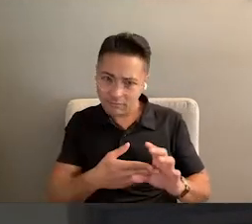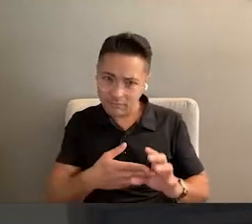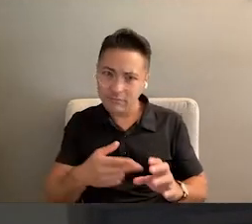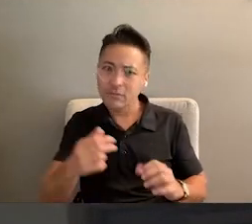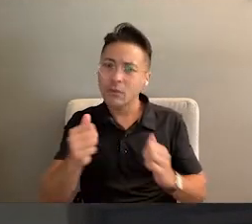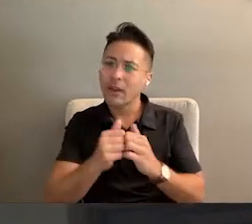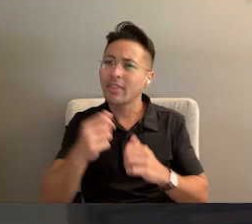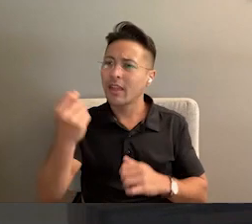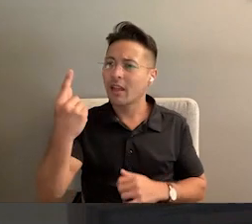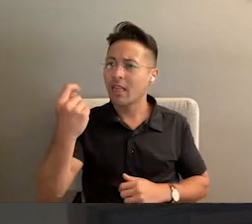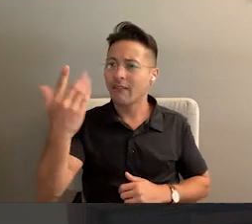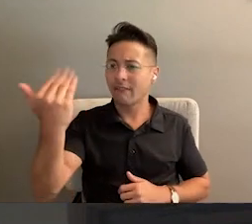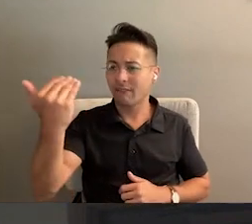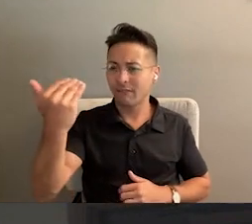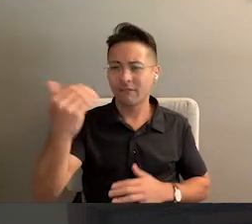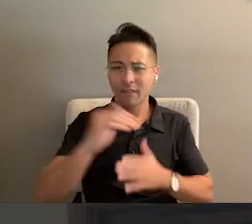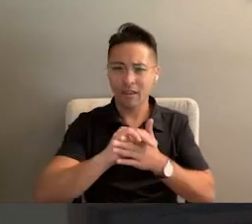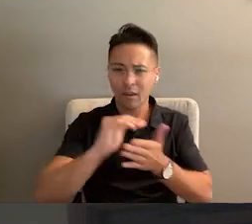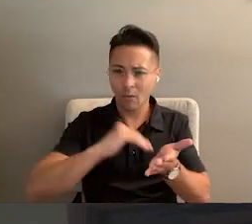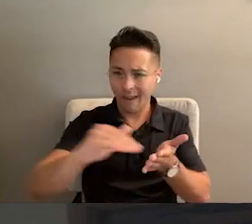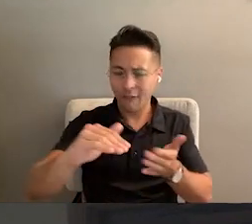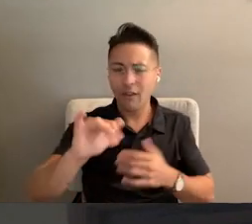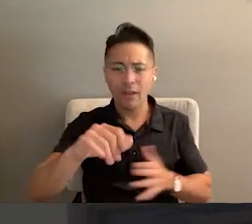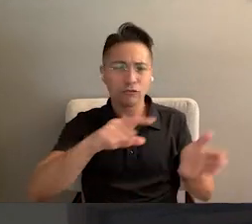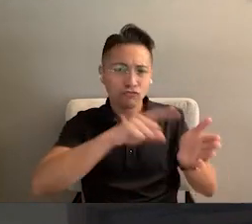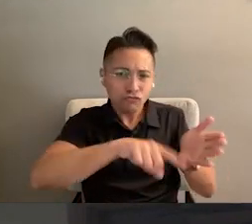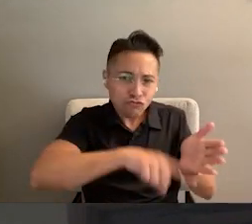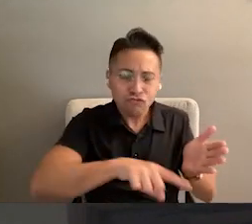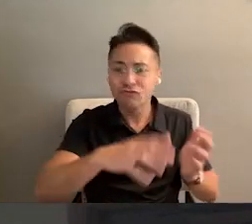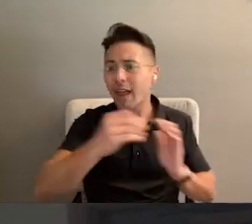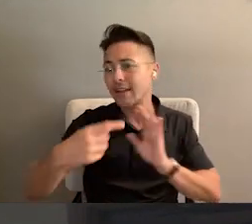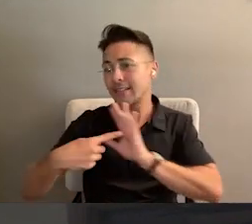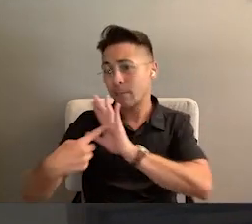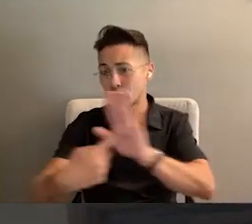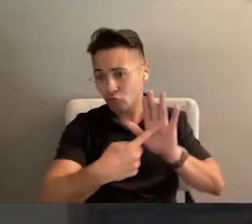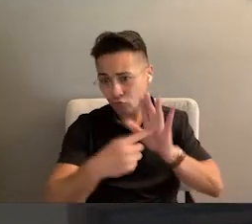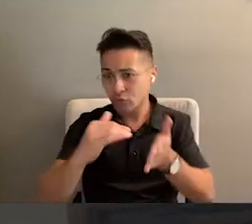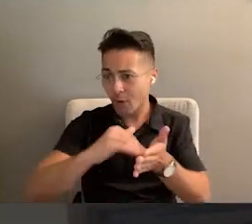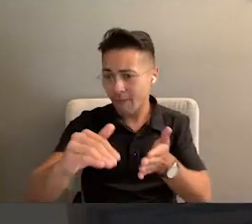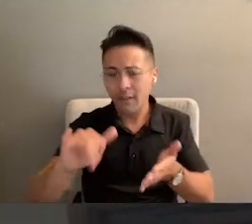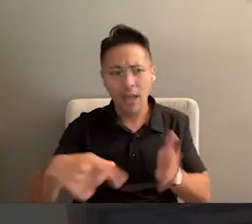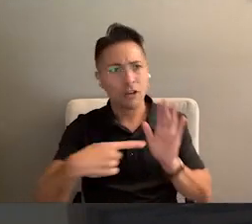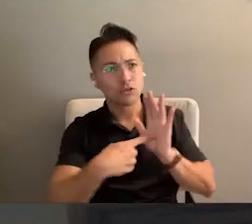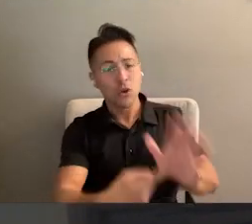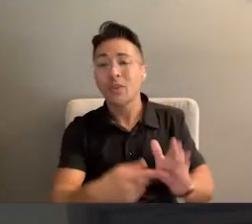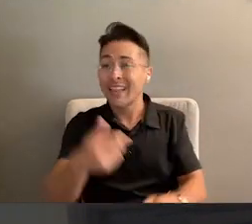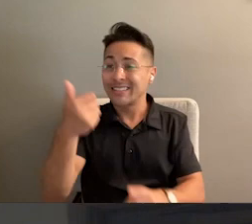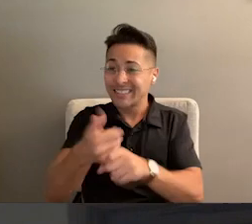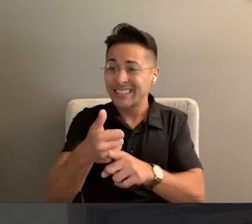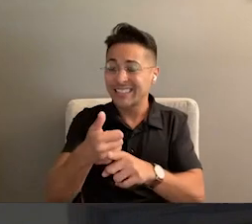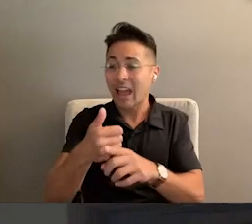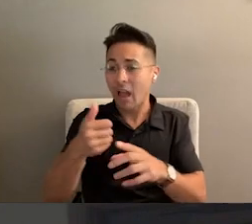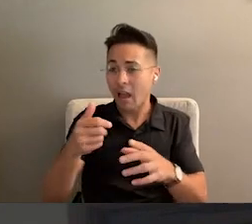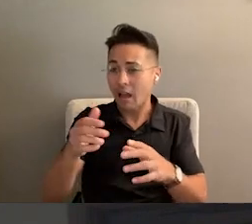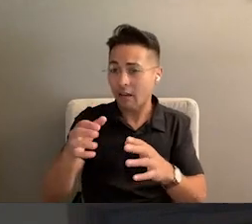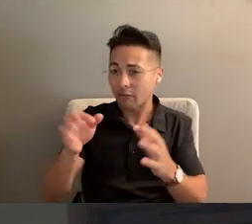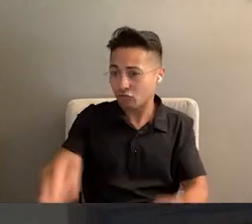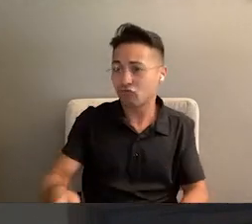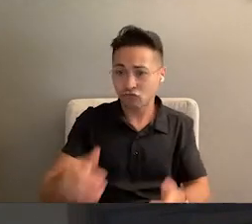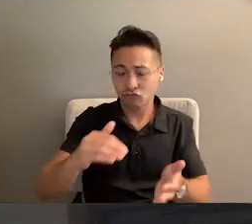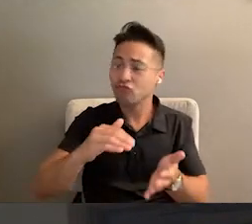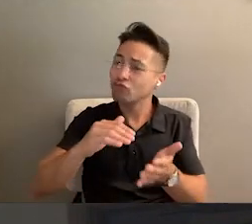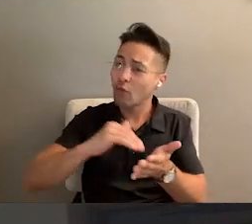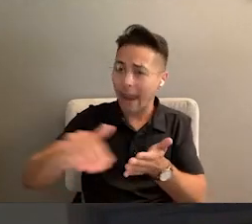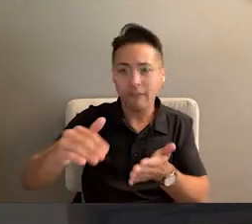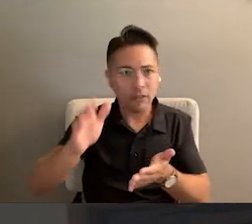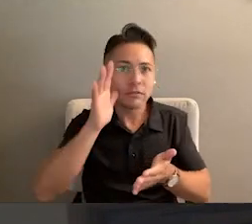we participated in the research and demonstration waiver, the 1115 waiver, which was a research and demonstration waiver, which was